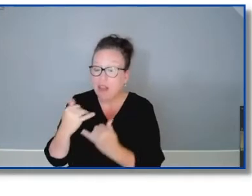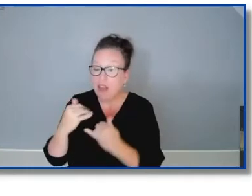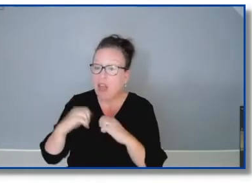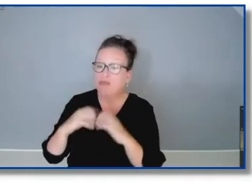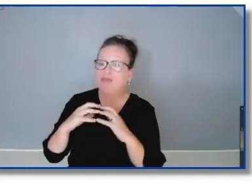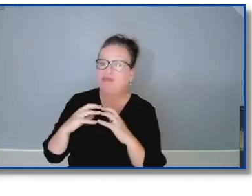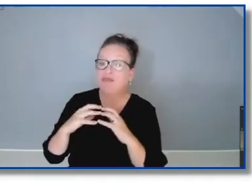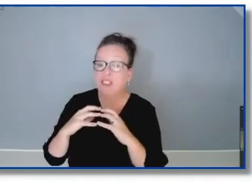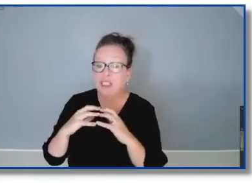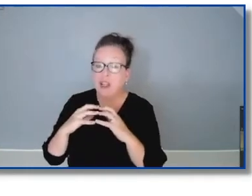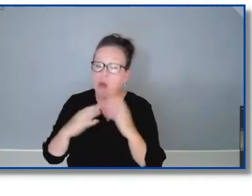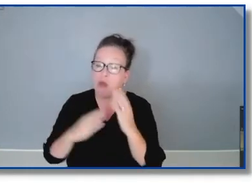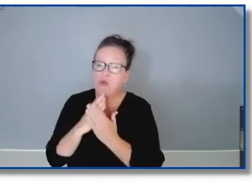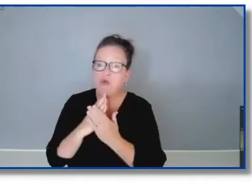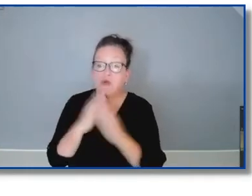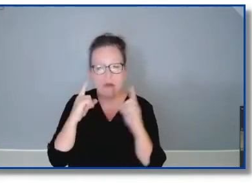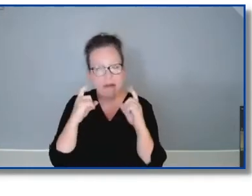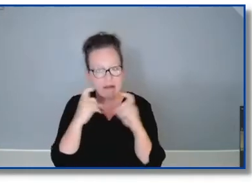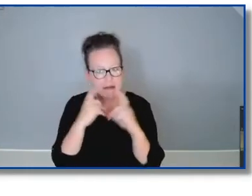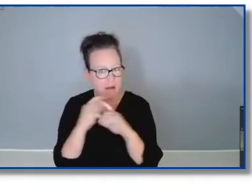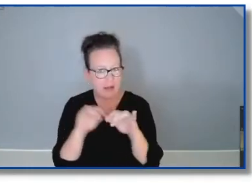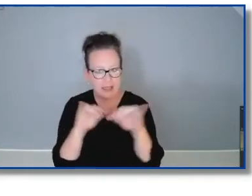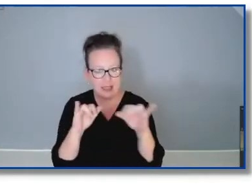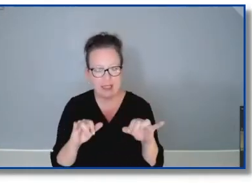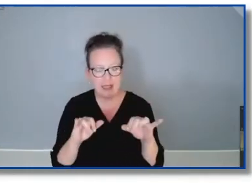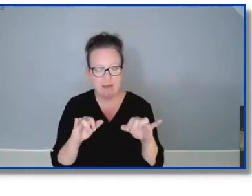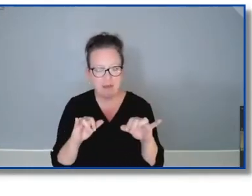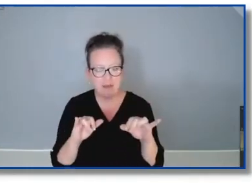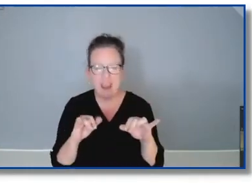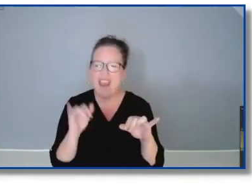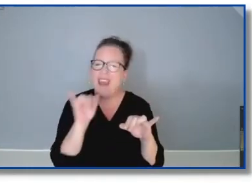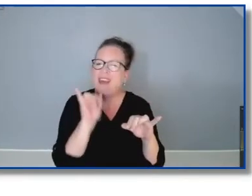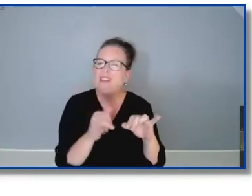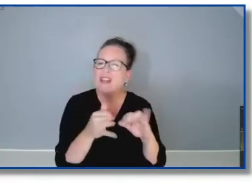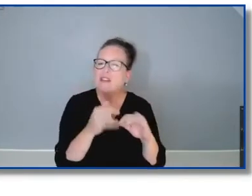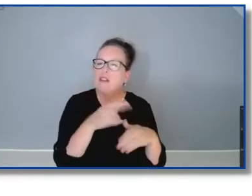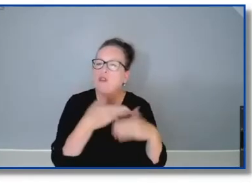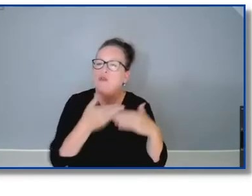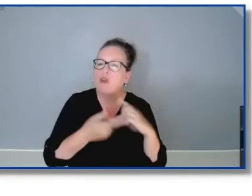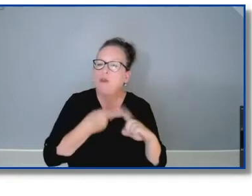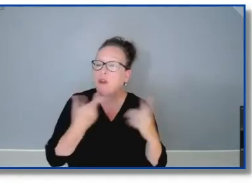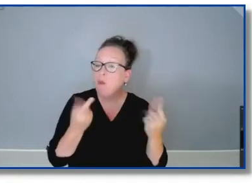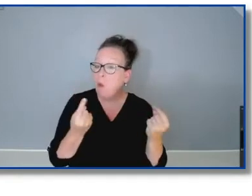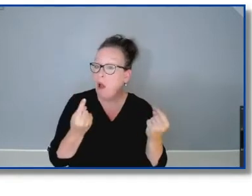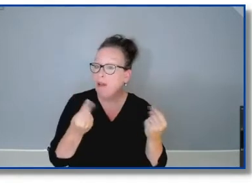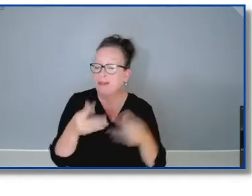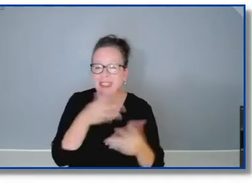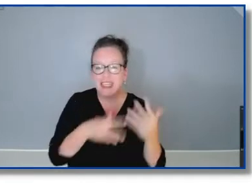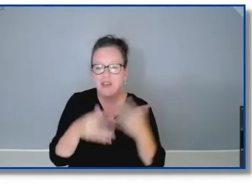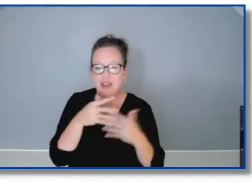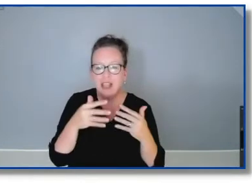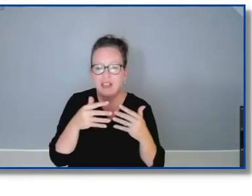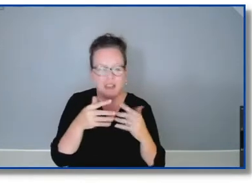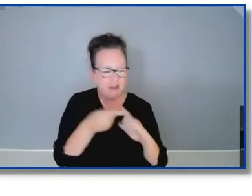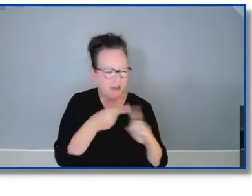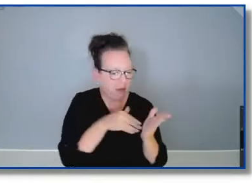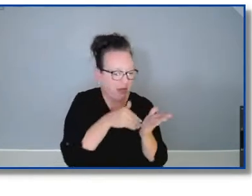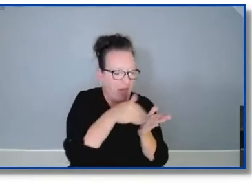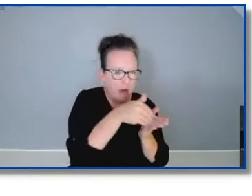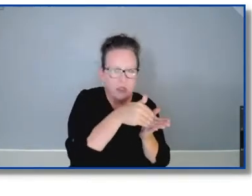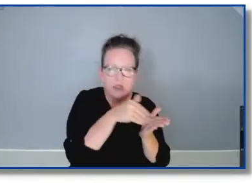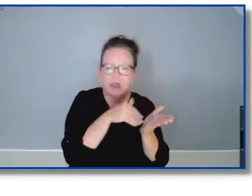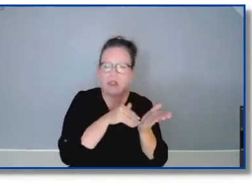complex systems. And these novel forms are the result of interactions between thousands or millions